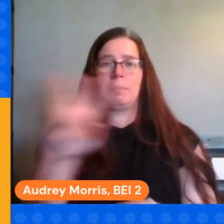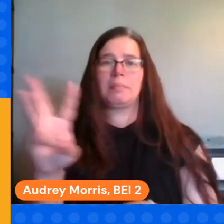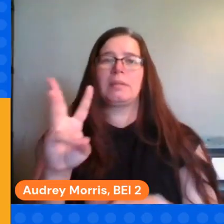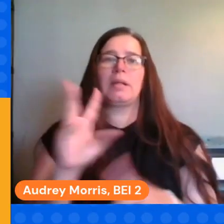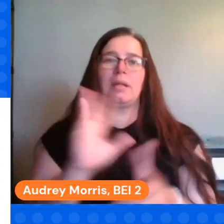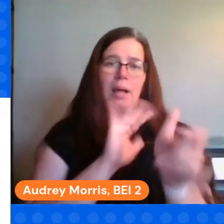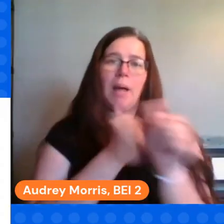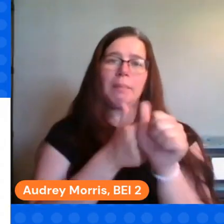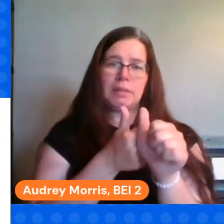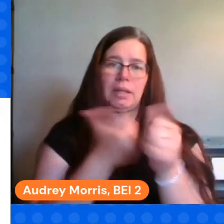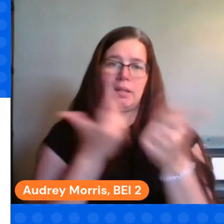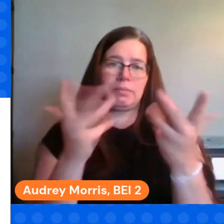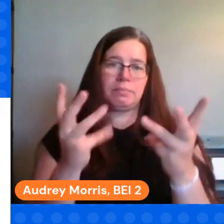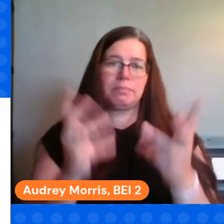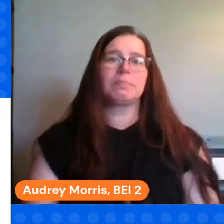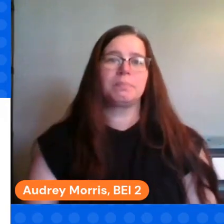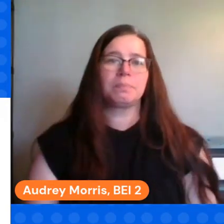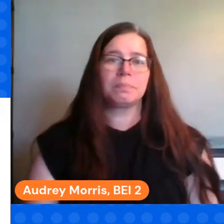go and check this out.